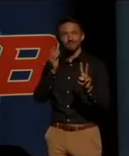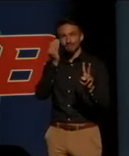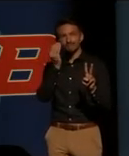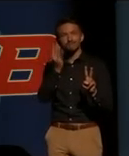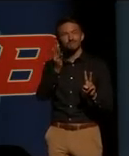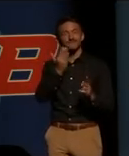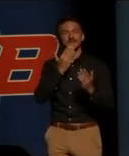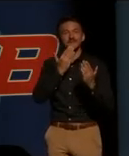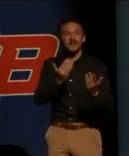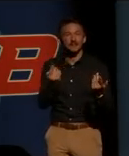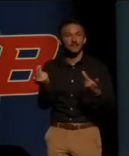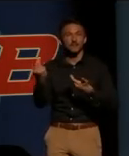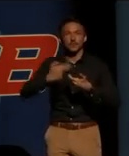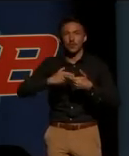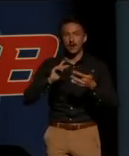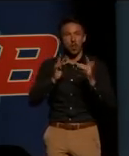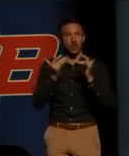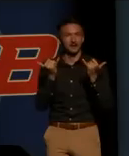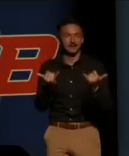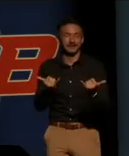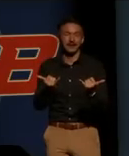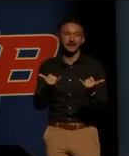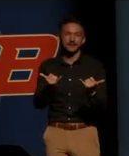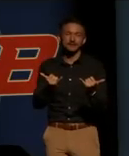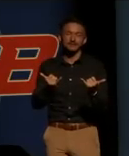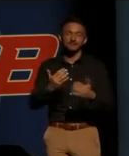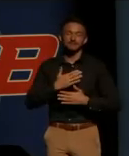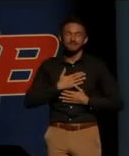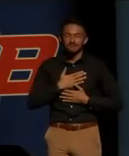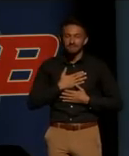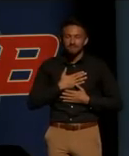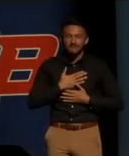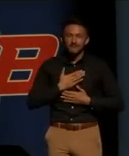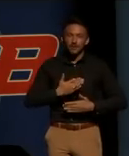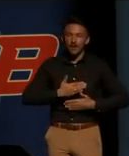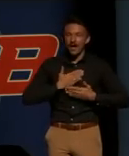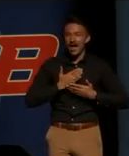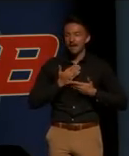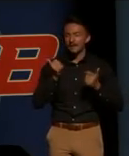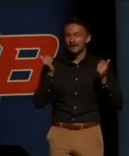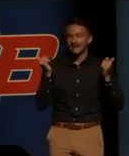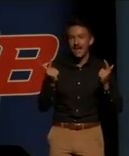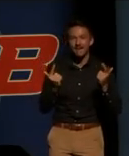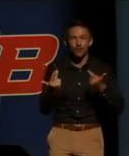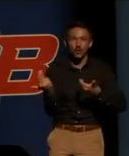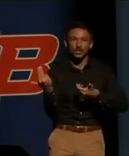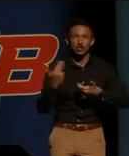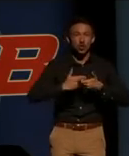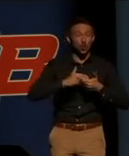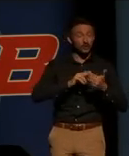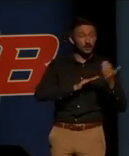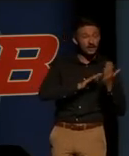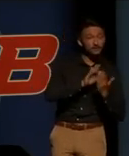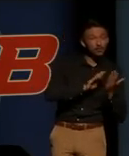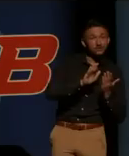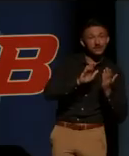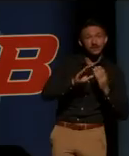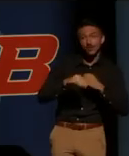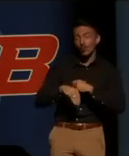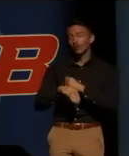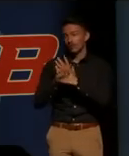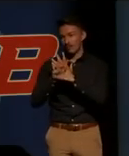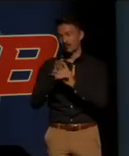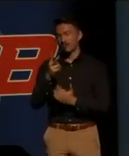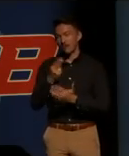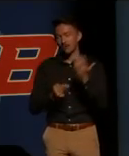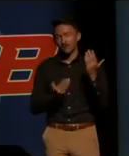today. It's delightful to have you all here, whether you are joining us in person or joining